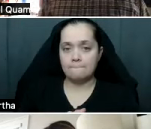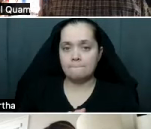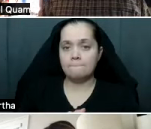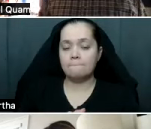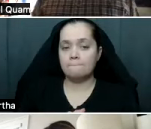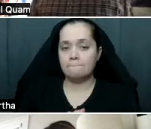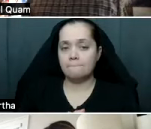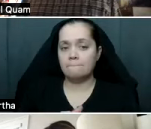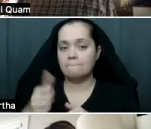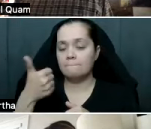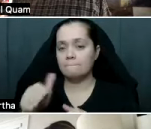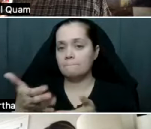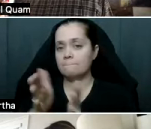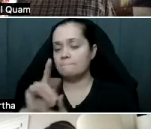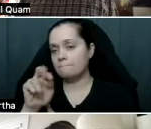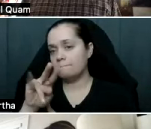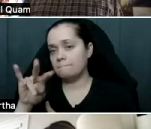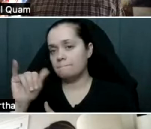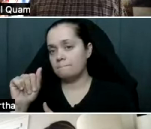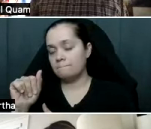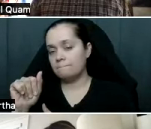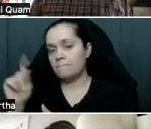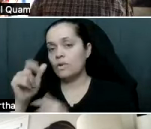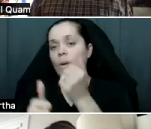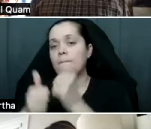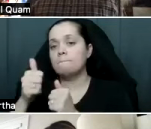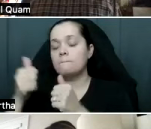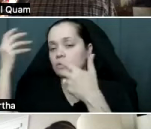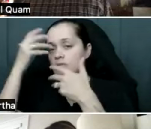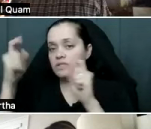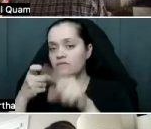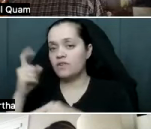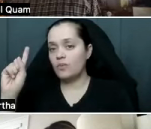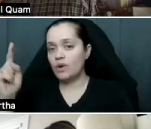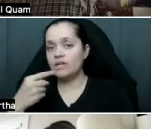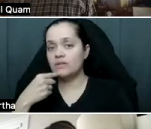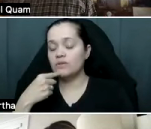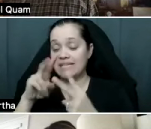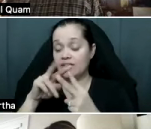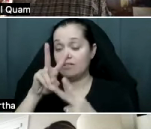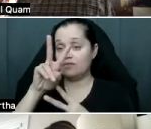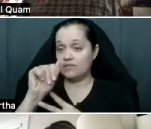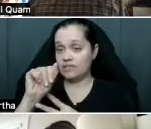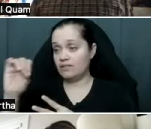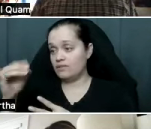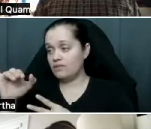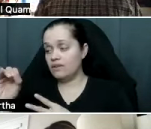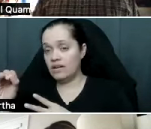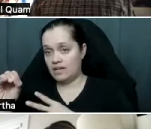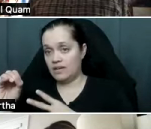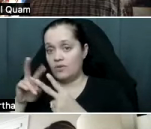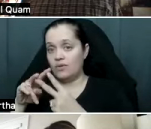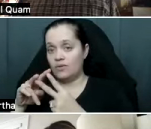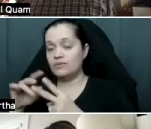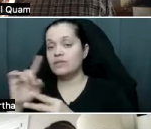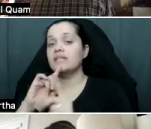So if you're ever asked a trivia question, where were most presidents from, you better say either Virginia or Ohio to get